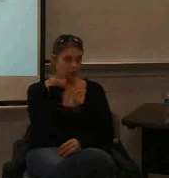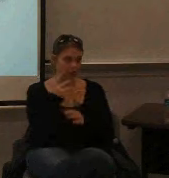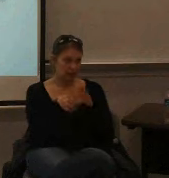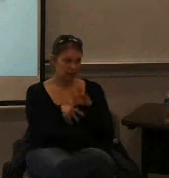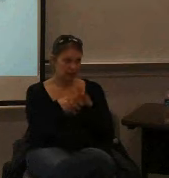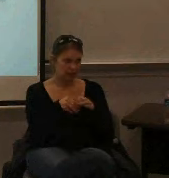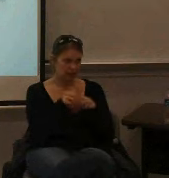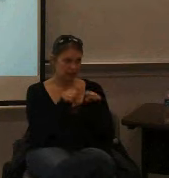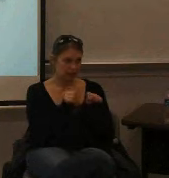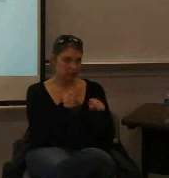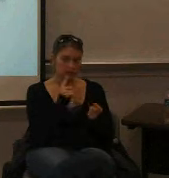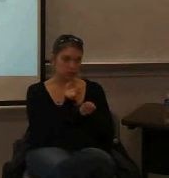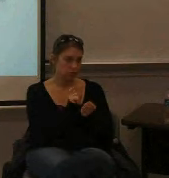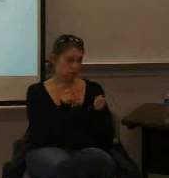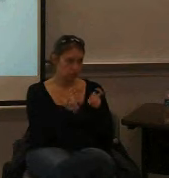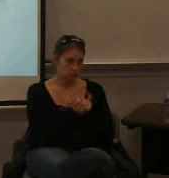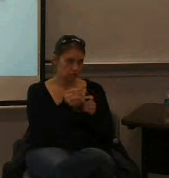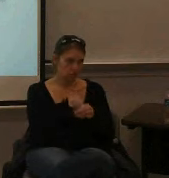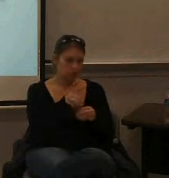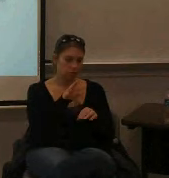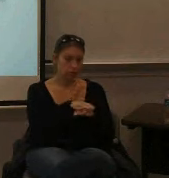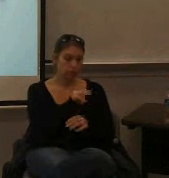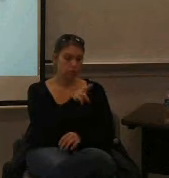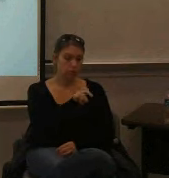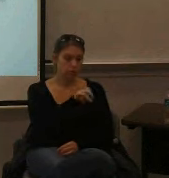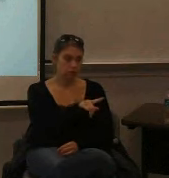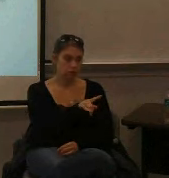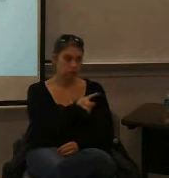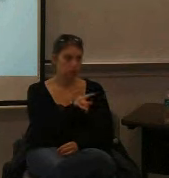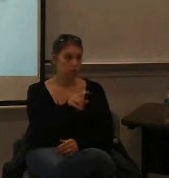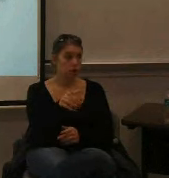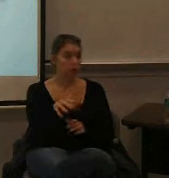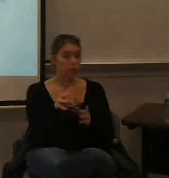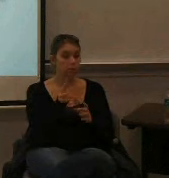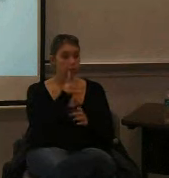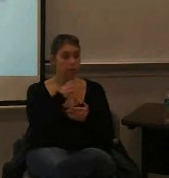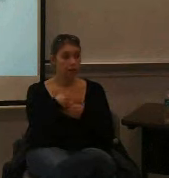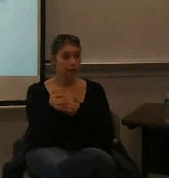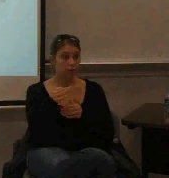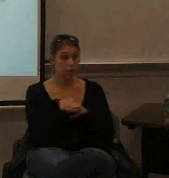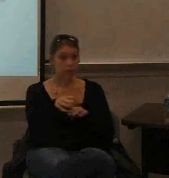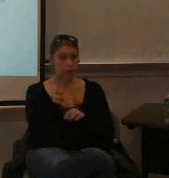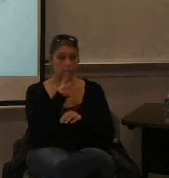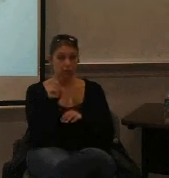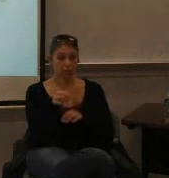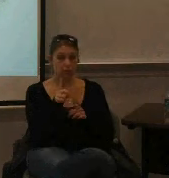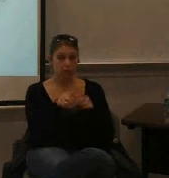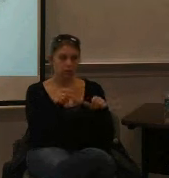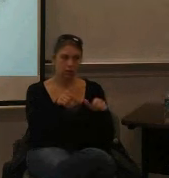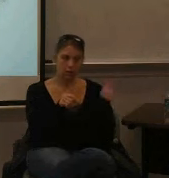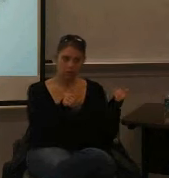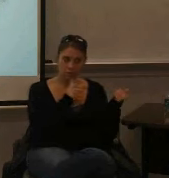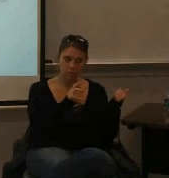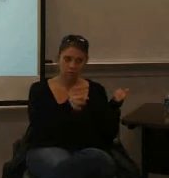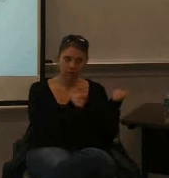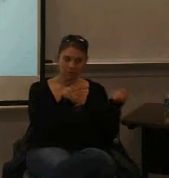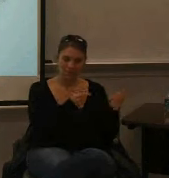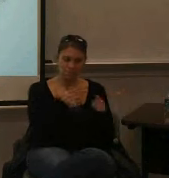system. Pump the sewage out of the watershed into somebody else's watershed. That happens all